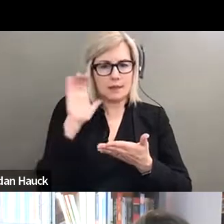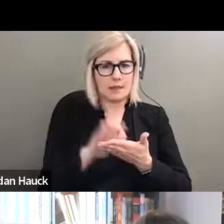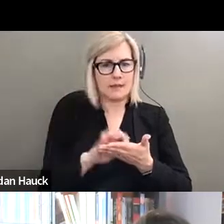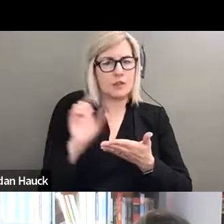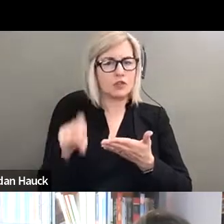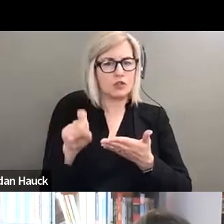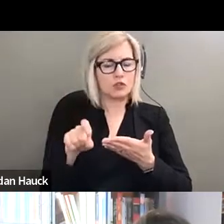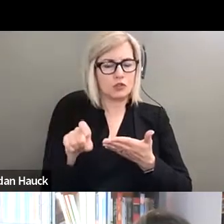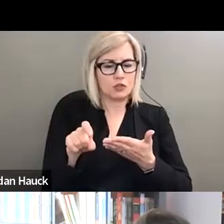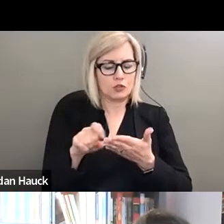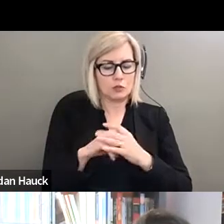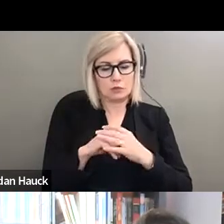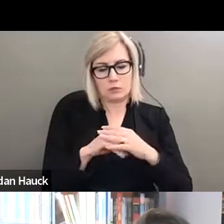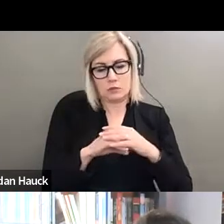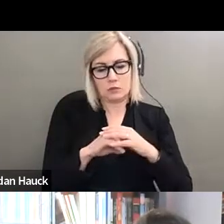should carry